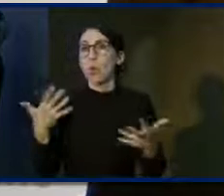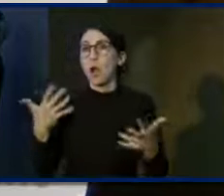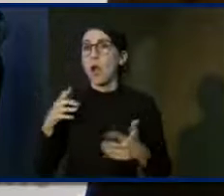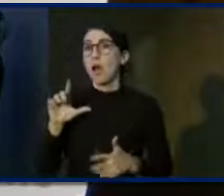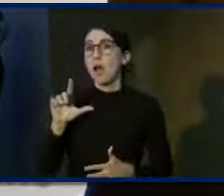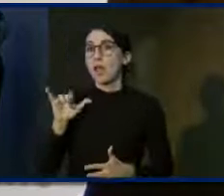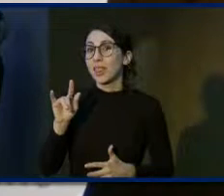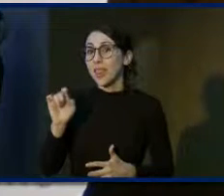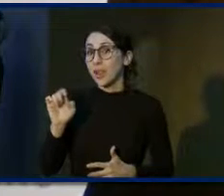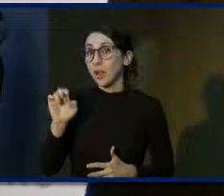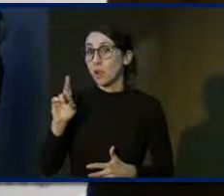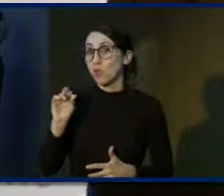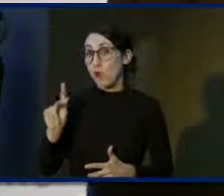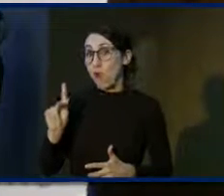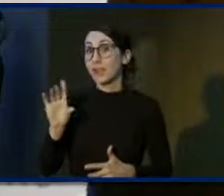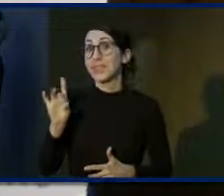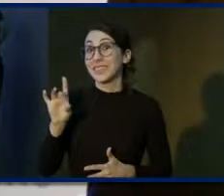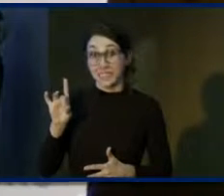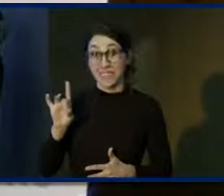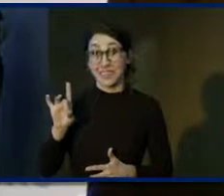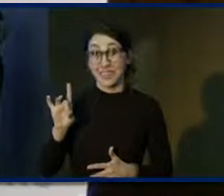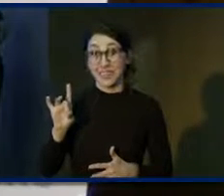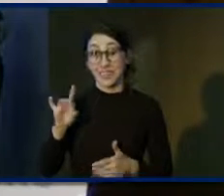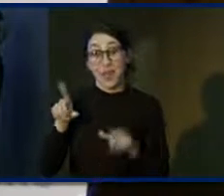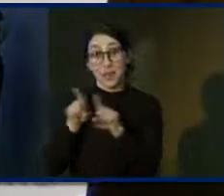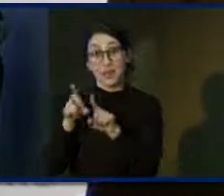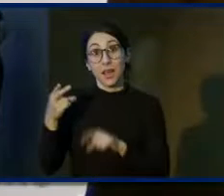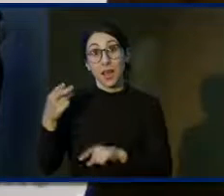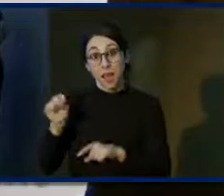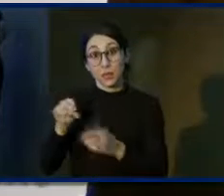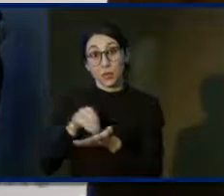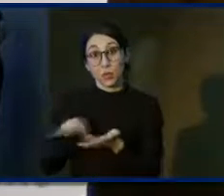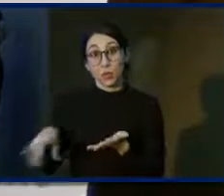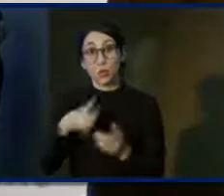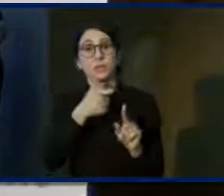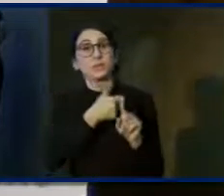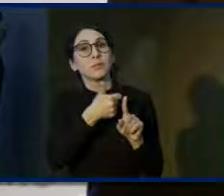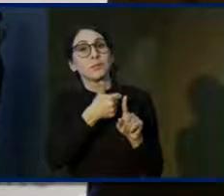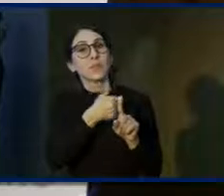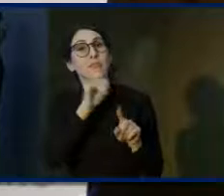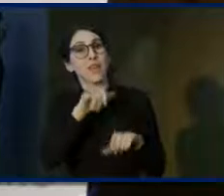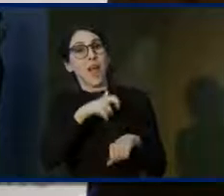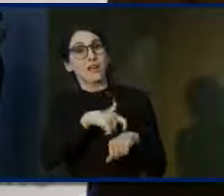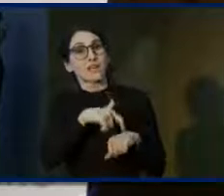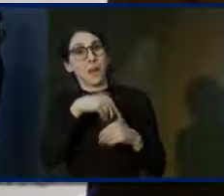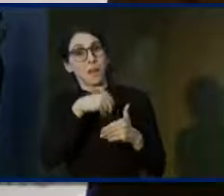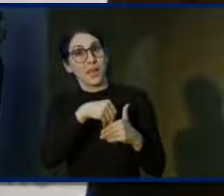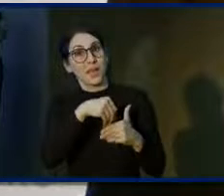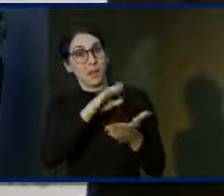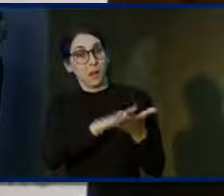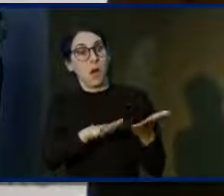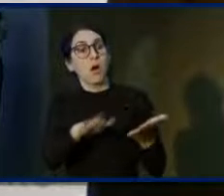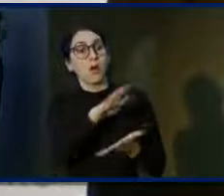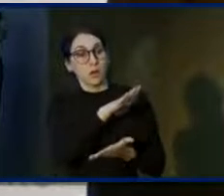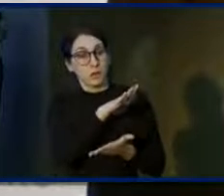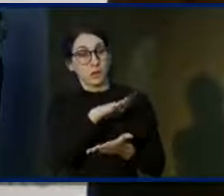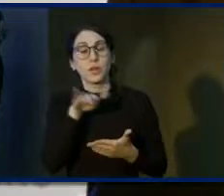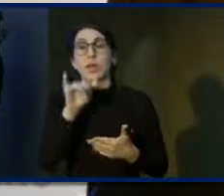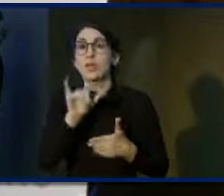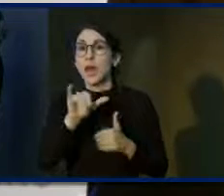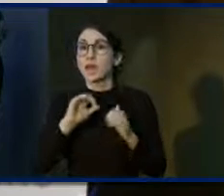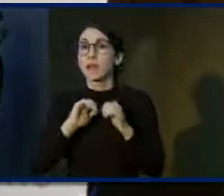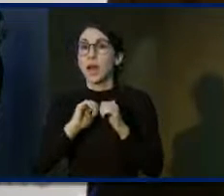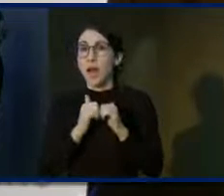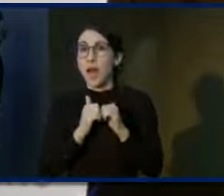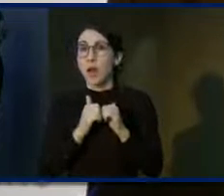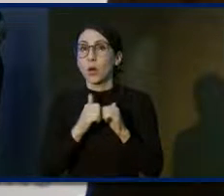high school students, he was in college. And that is how he got his people